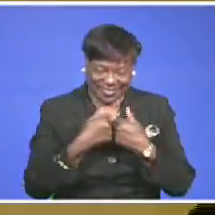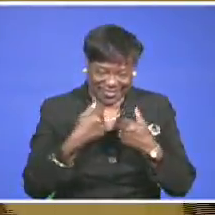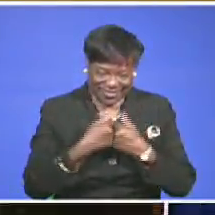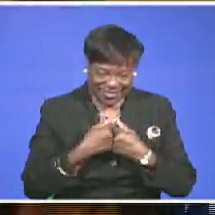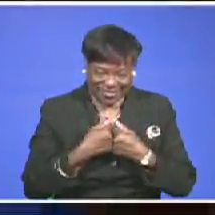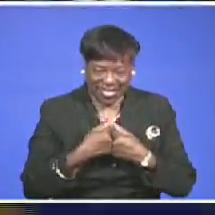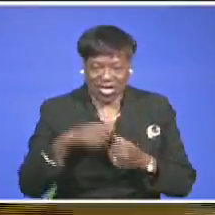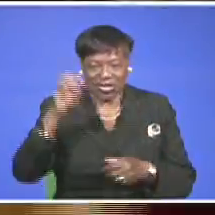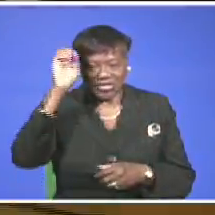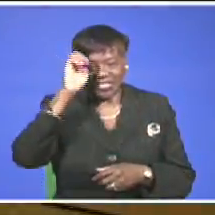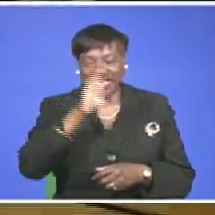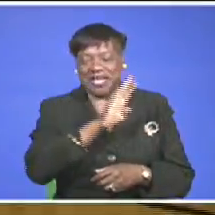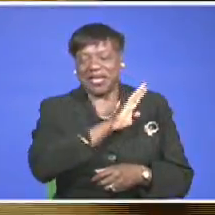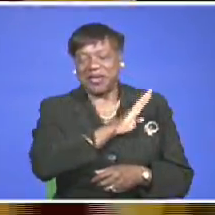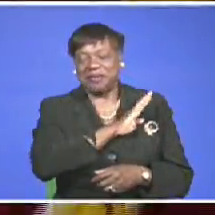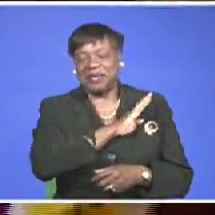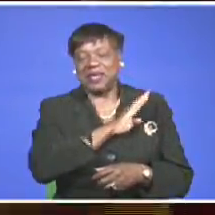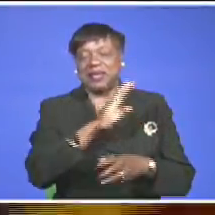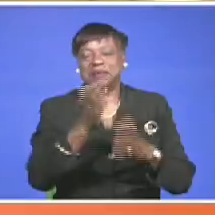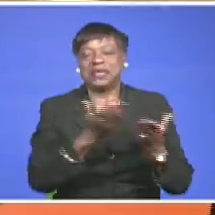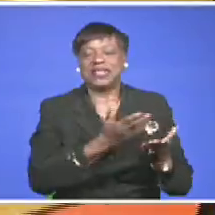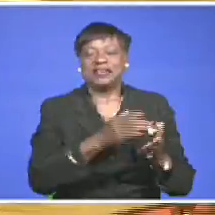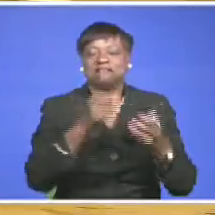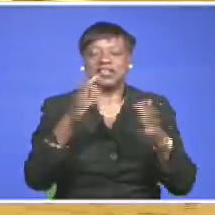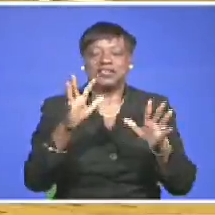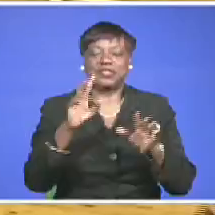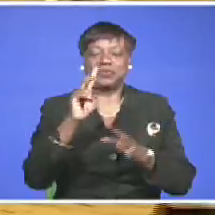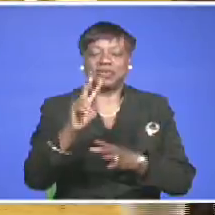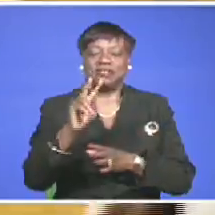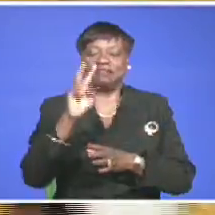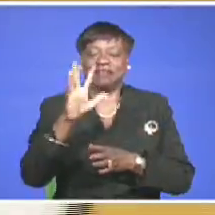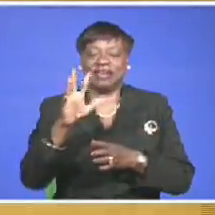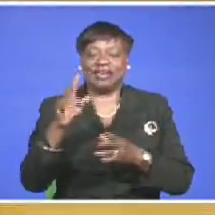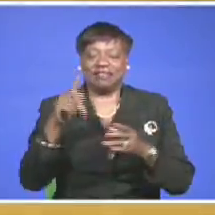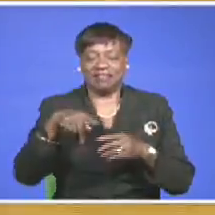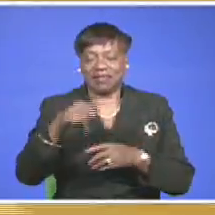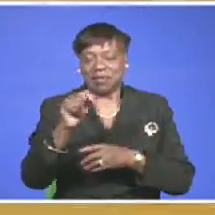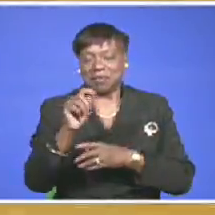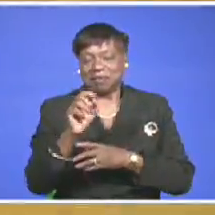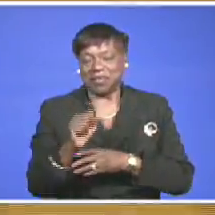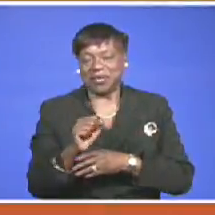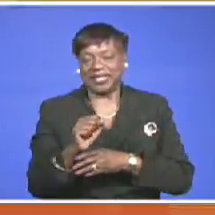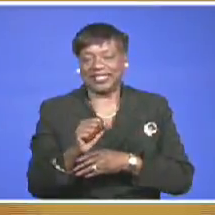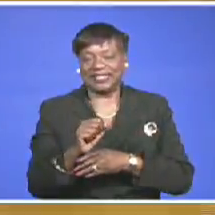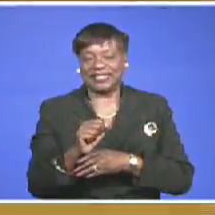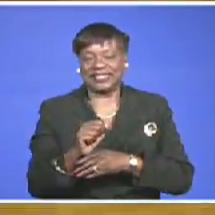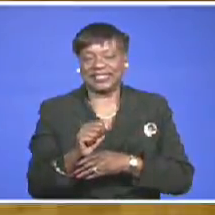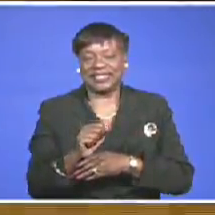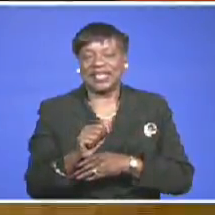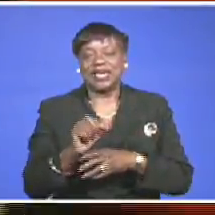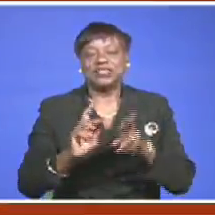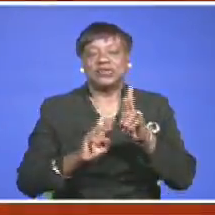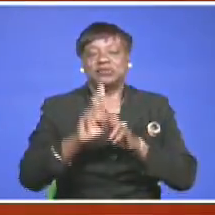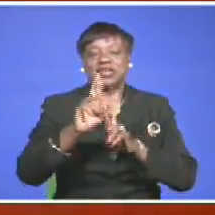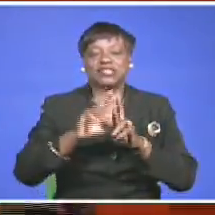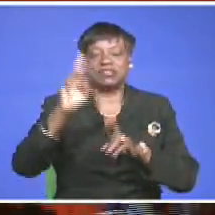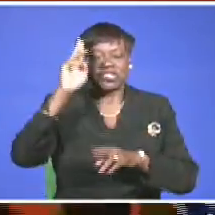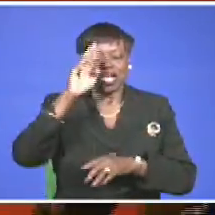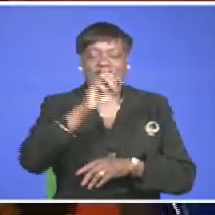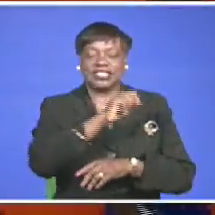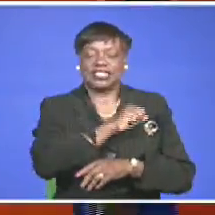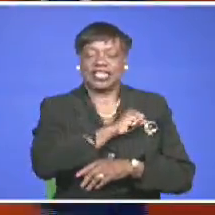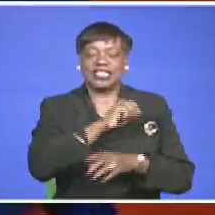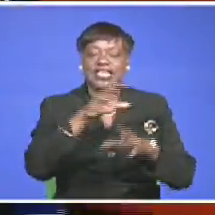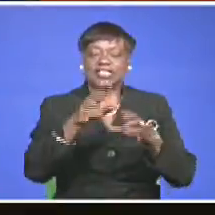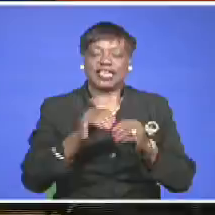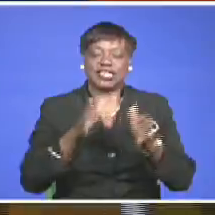his game, finishing up with 25 points. Rockets stepping up their defense. Off the steal, Rashad Saunders takes it straight